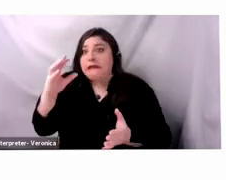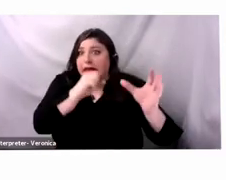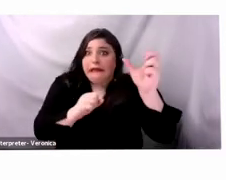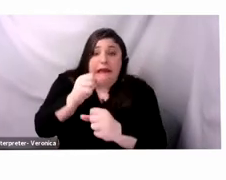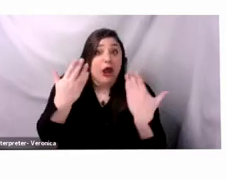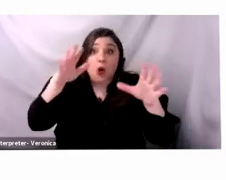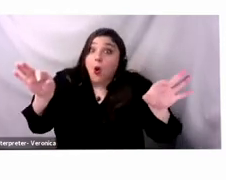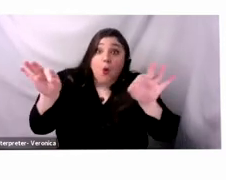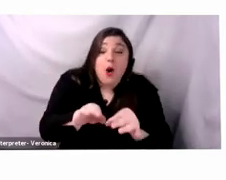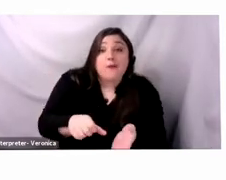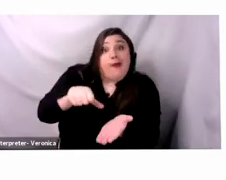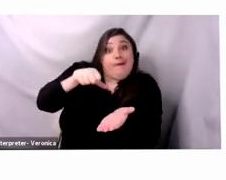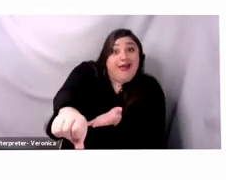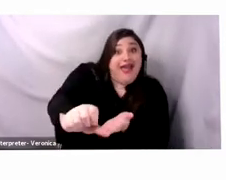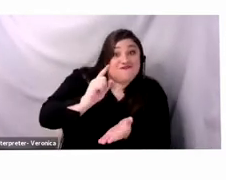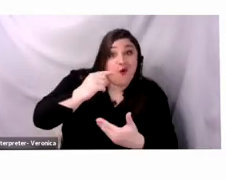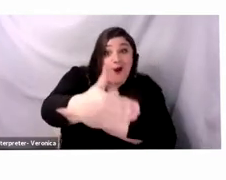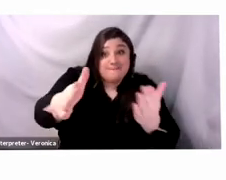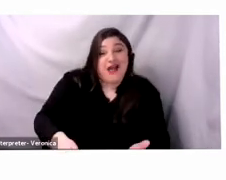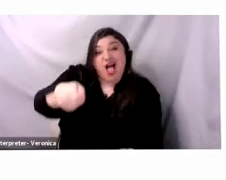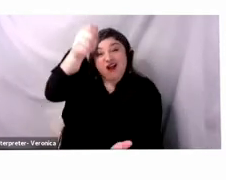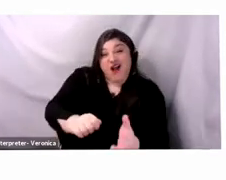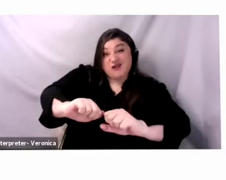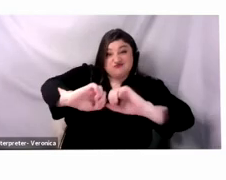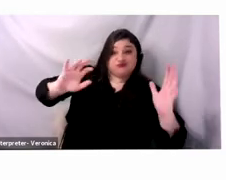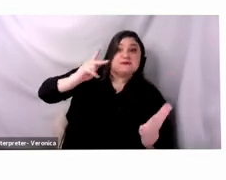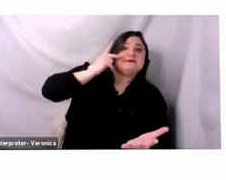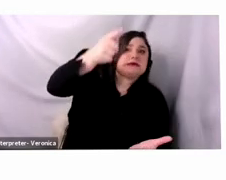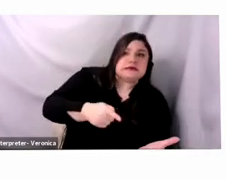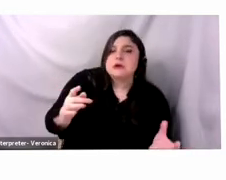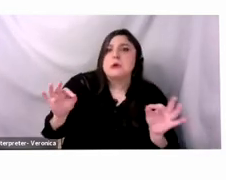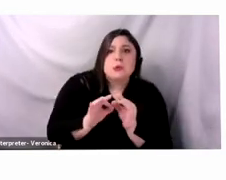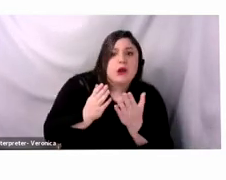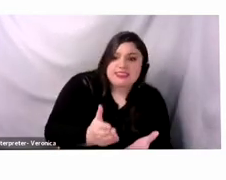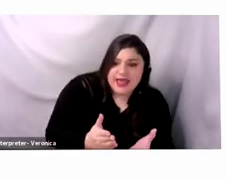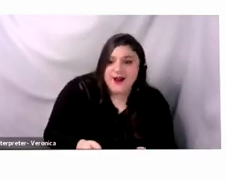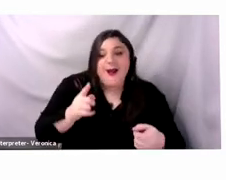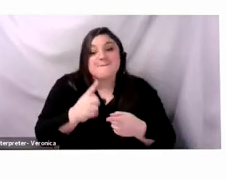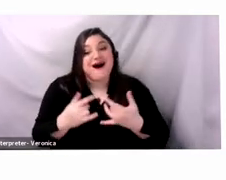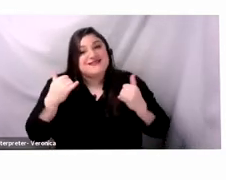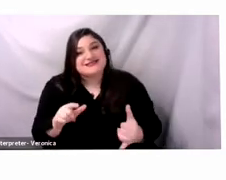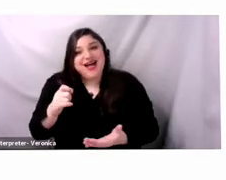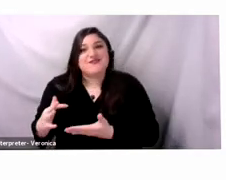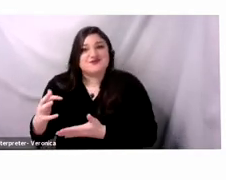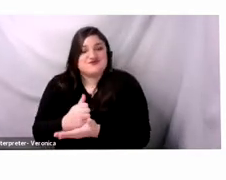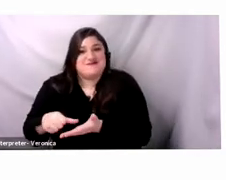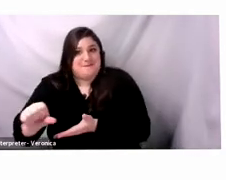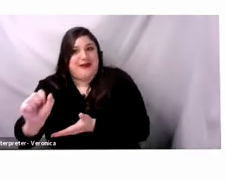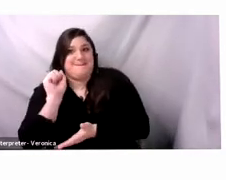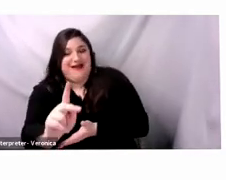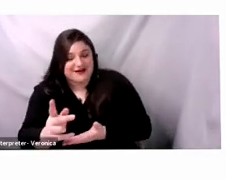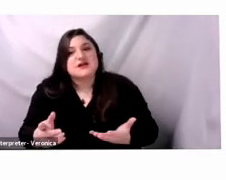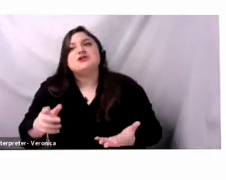first selection alone. While there may be quite a bit of cash changing hands, Abena is lucky if she makes around $10 a week in